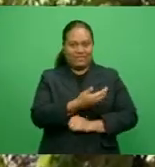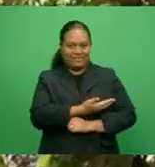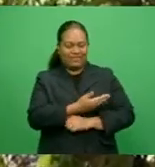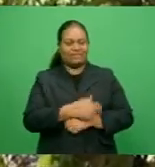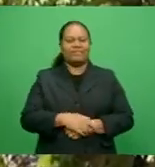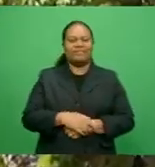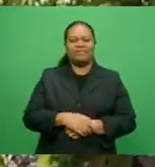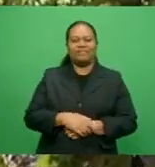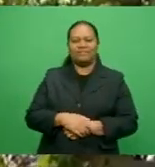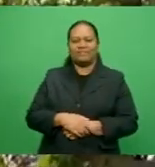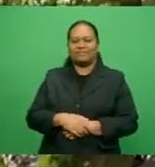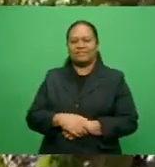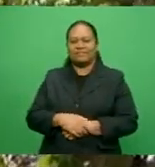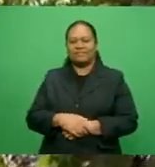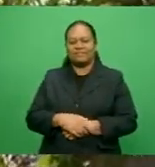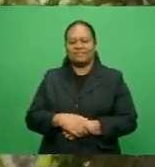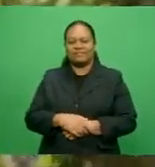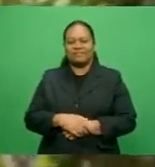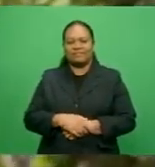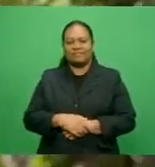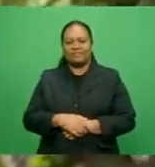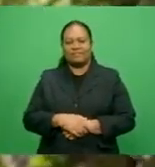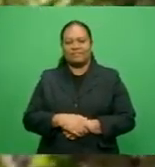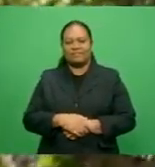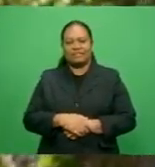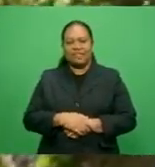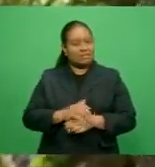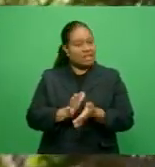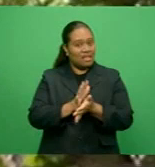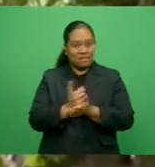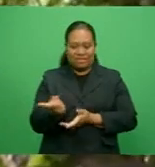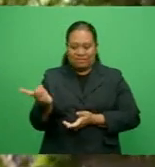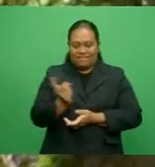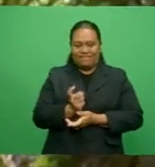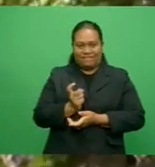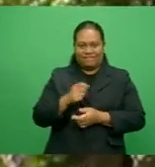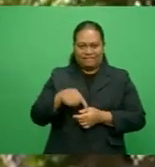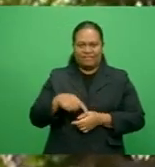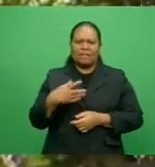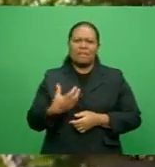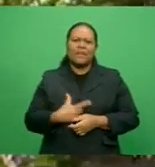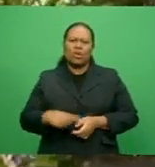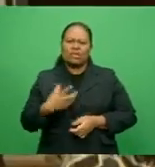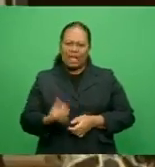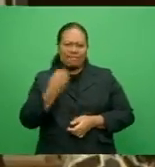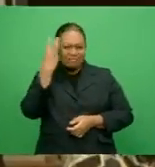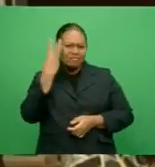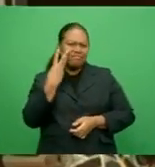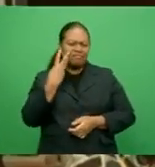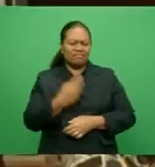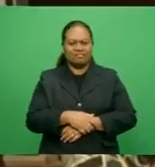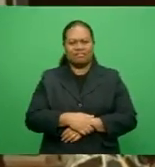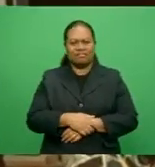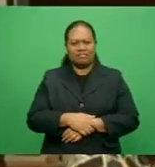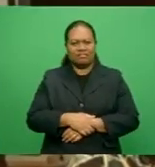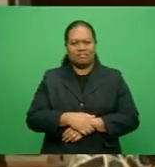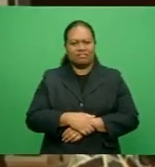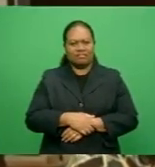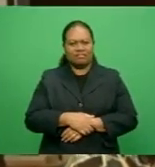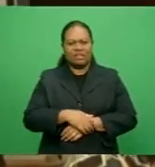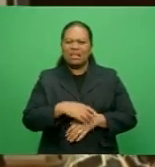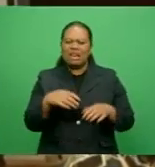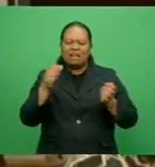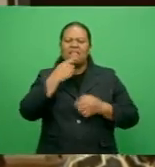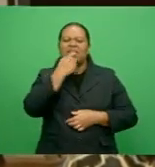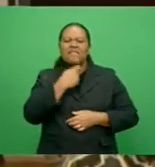glad to be here because as a lady, we can see very less lady doing